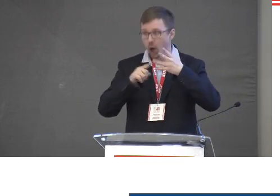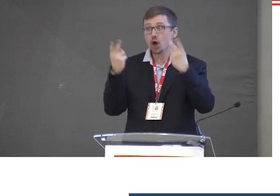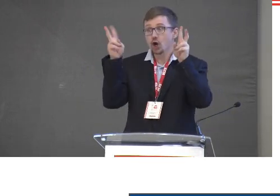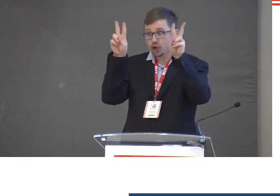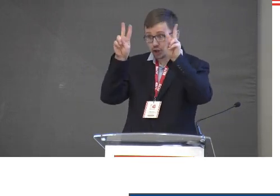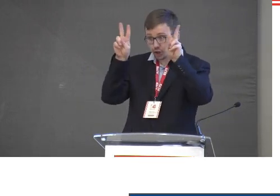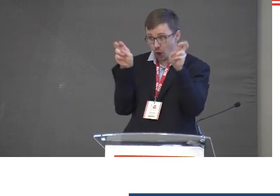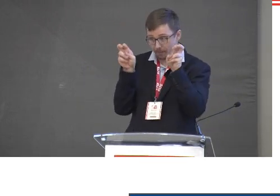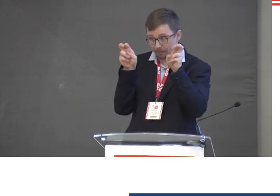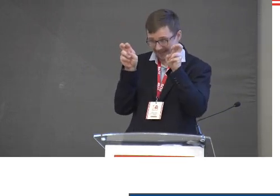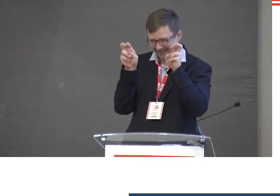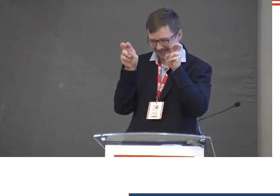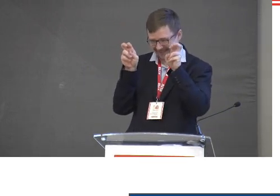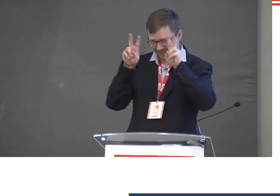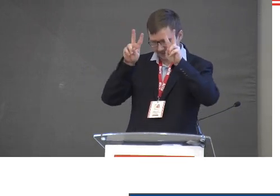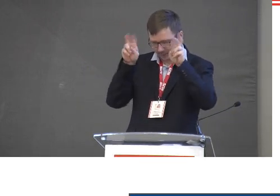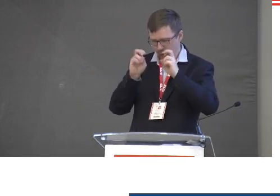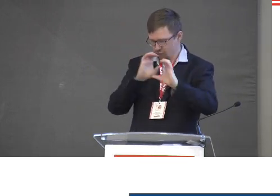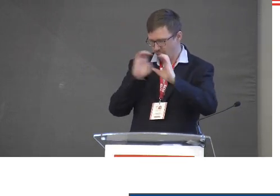And the final chapter